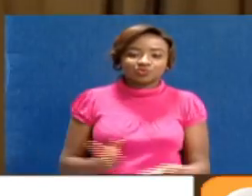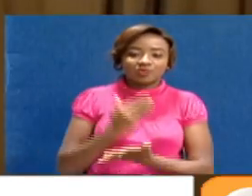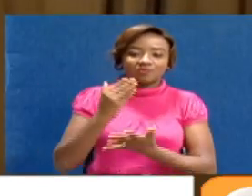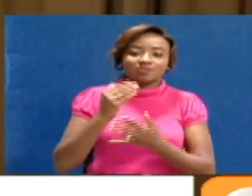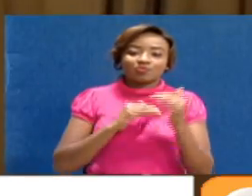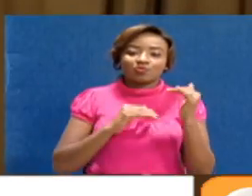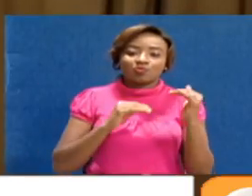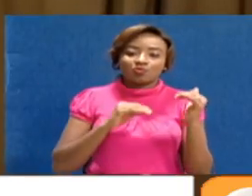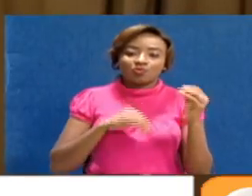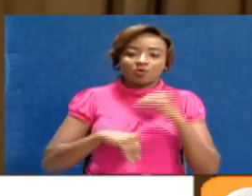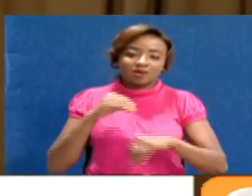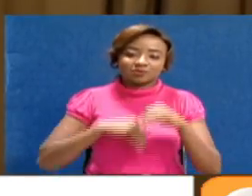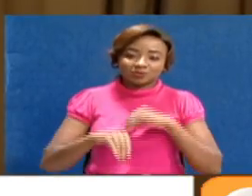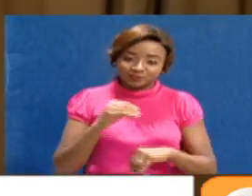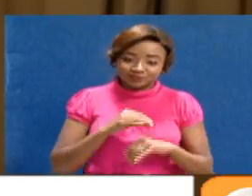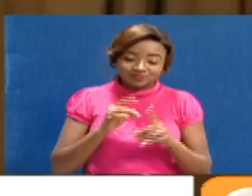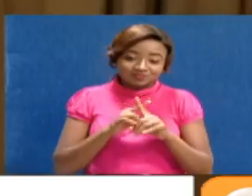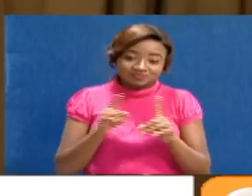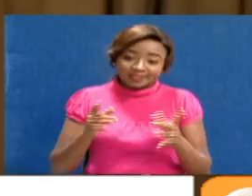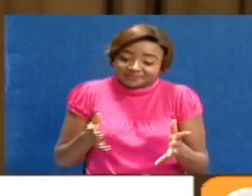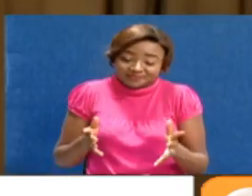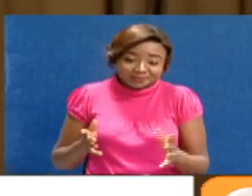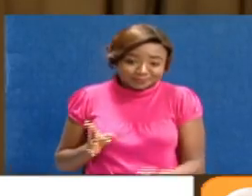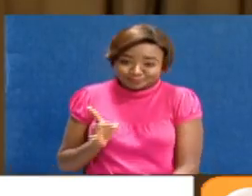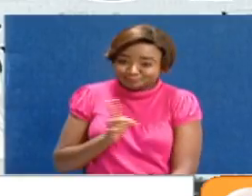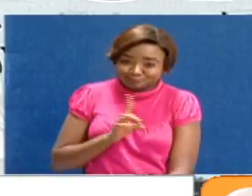war on corruption. Now,